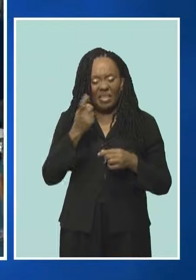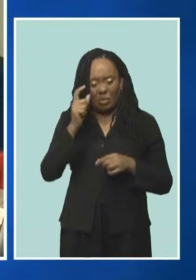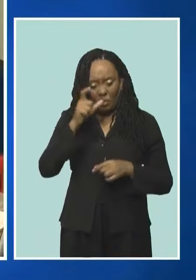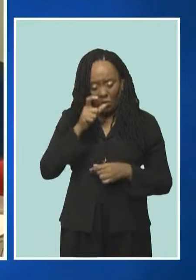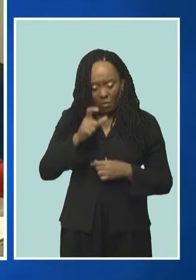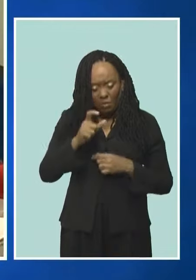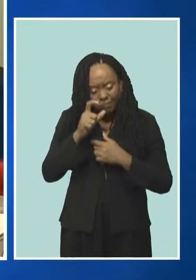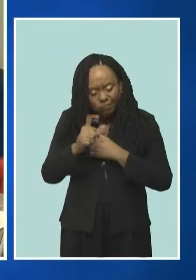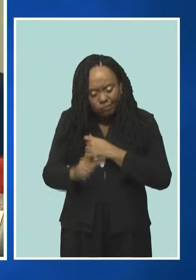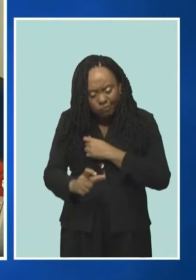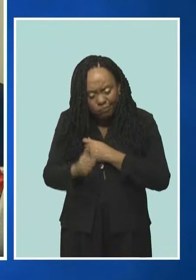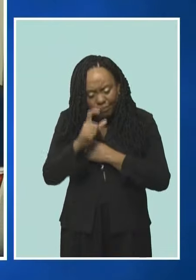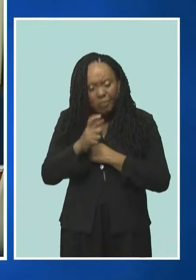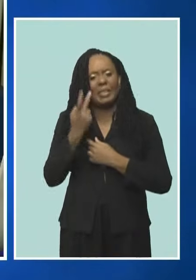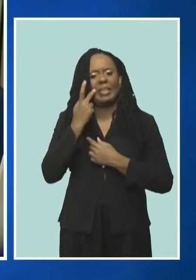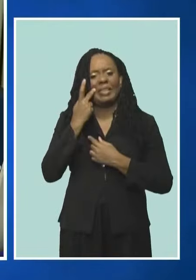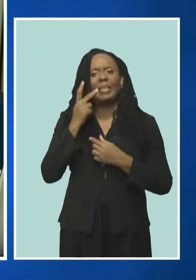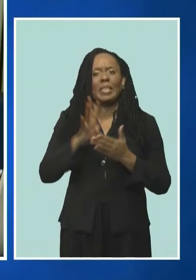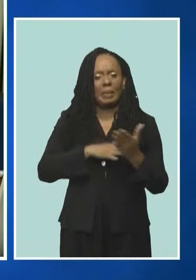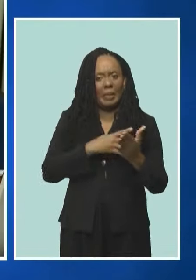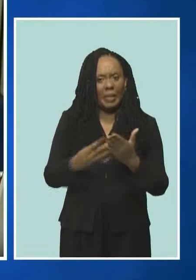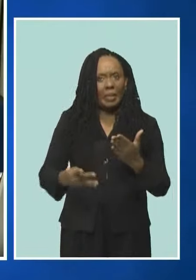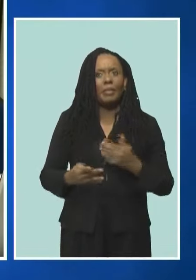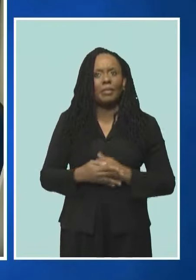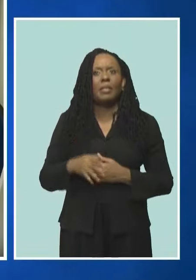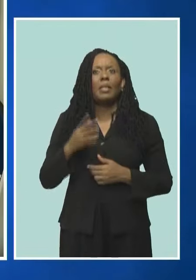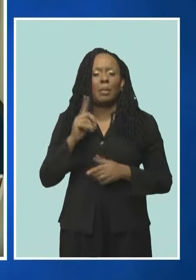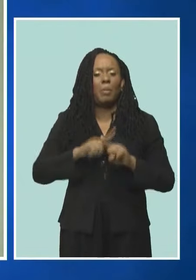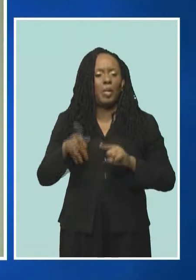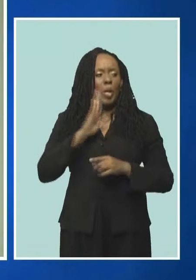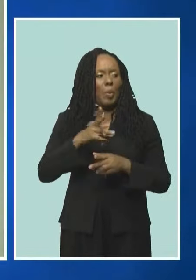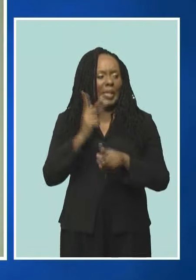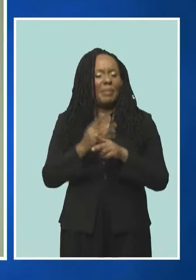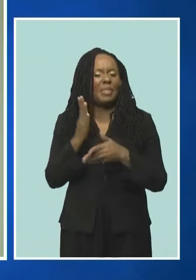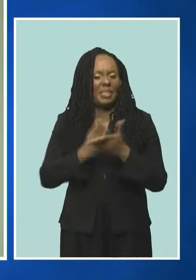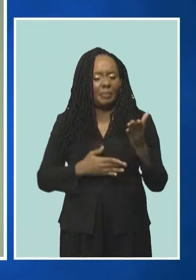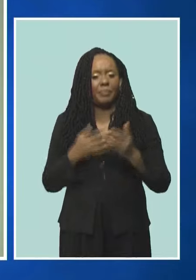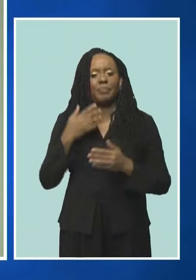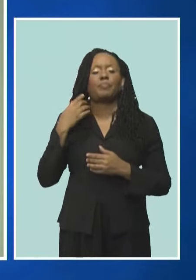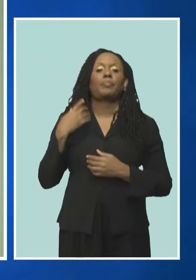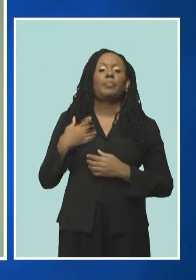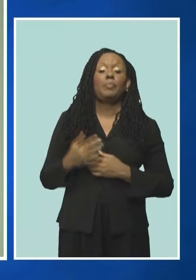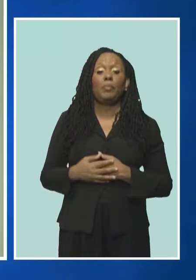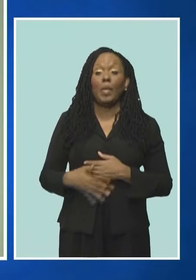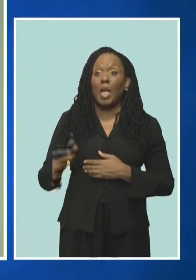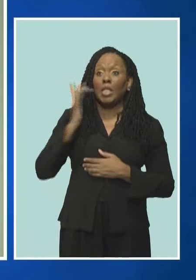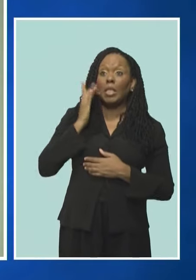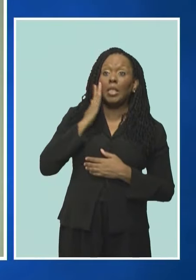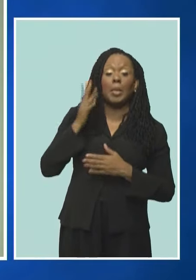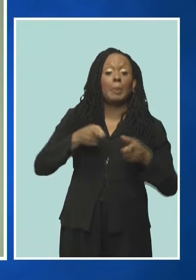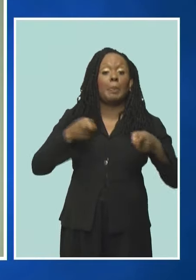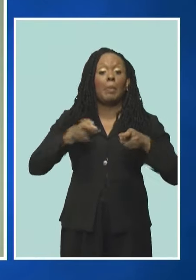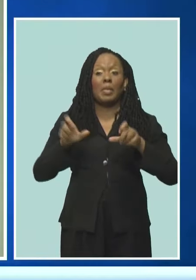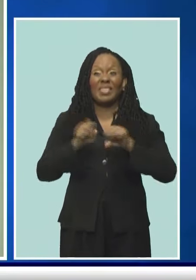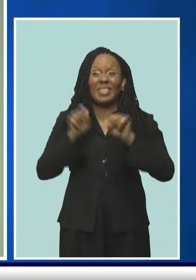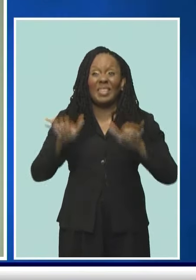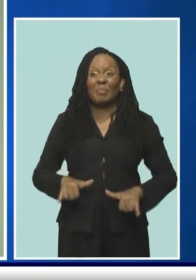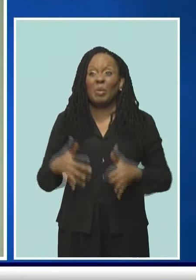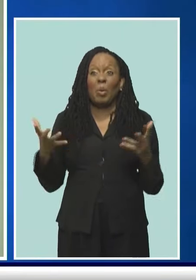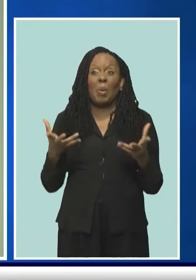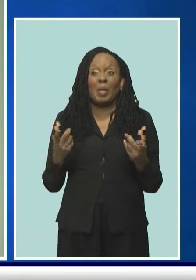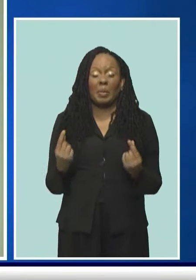be essential to the tourism sector going forward. When it comes to hotel management systems, the first and foremost thing to look at